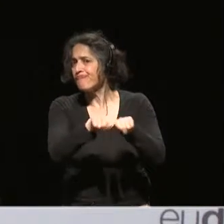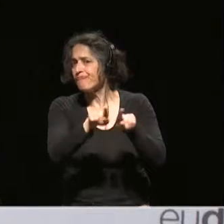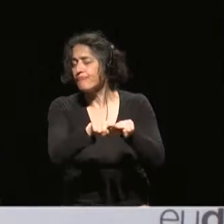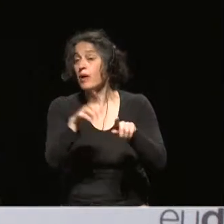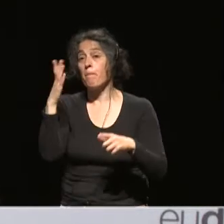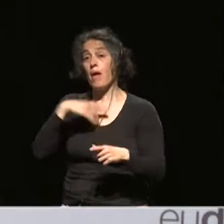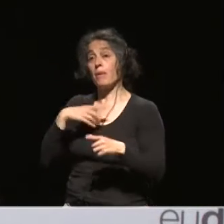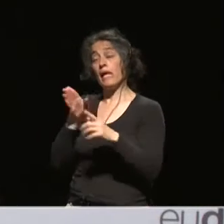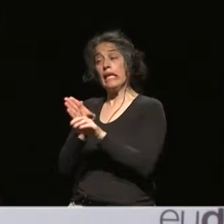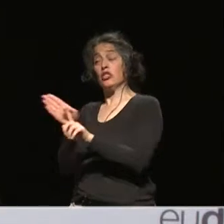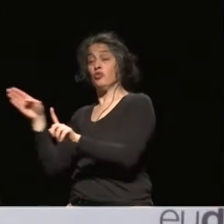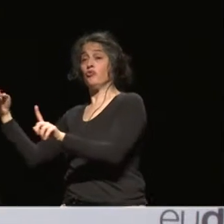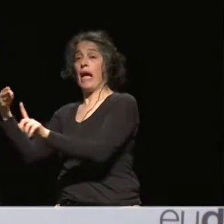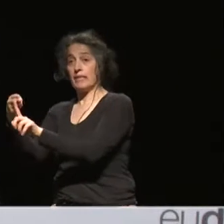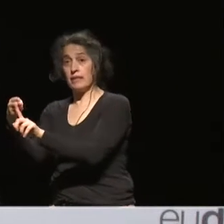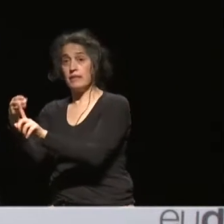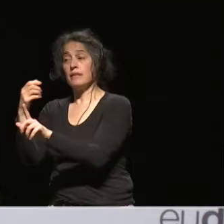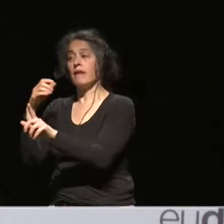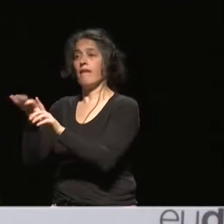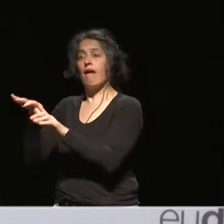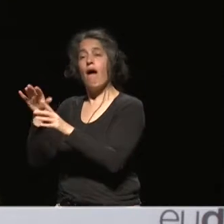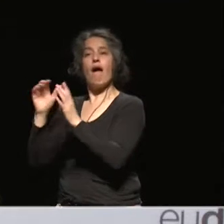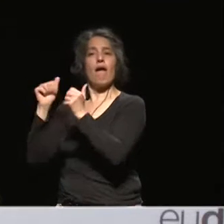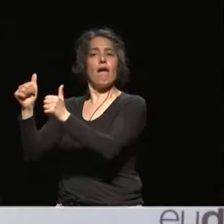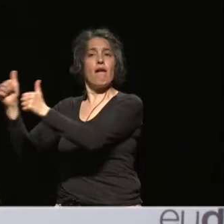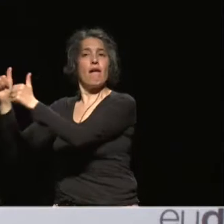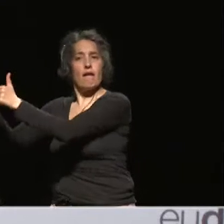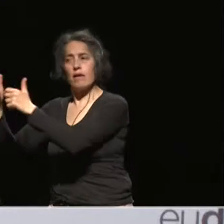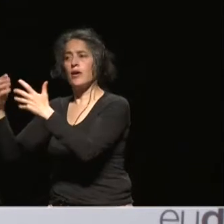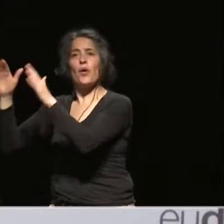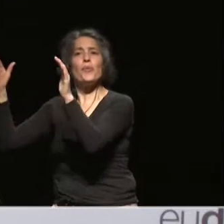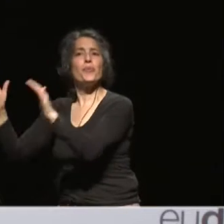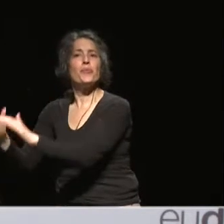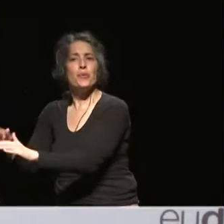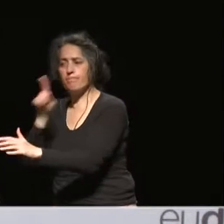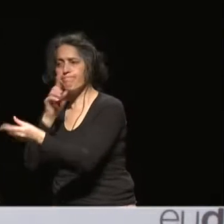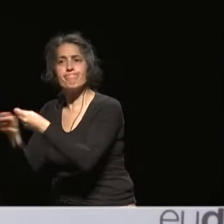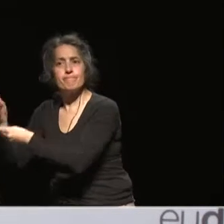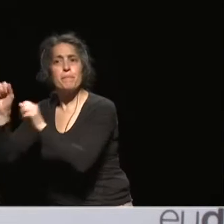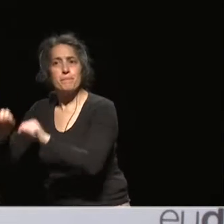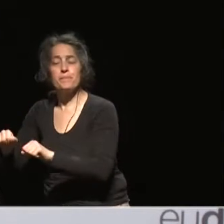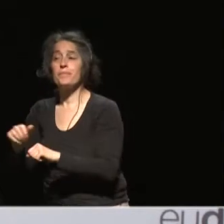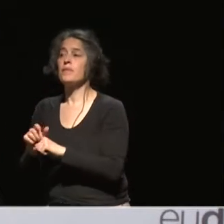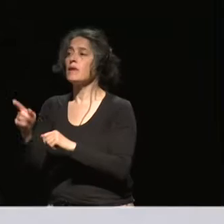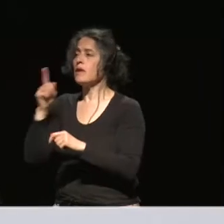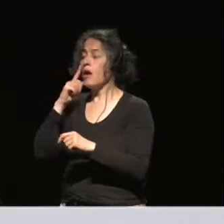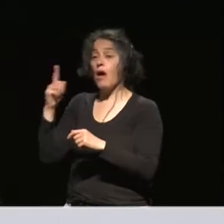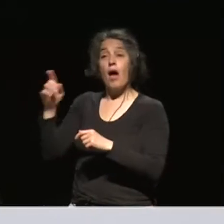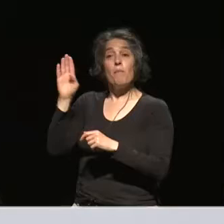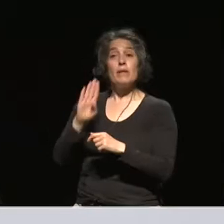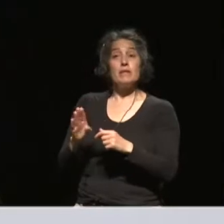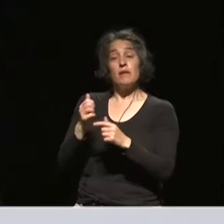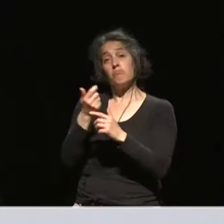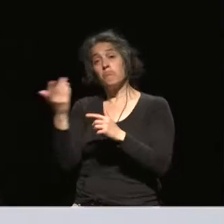there's a plethora of different agencies that all serve different purposes. There have been a huge number of reforms and initiatives, not all of